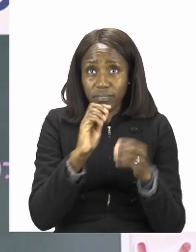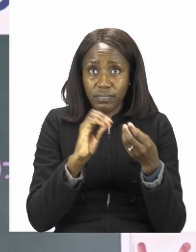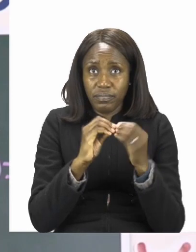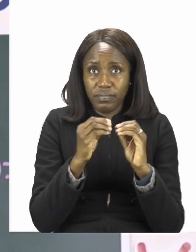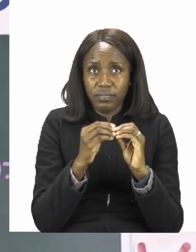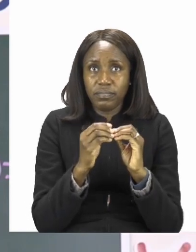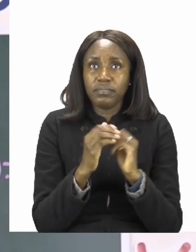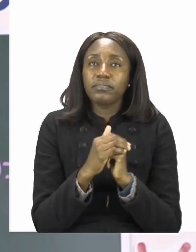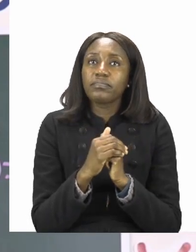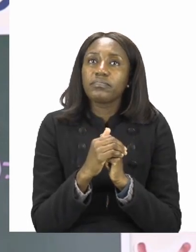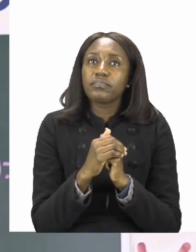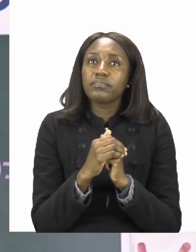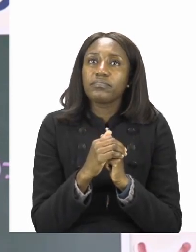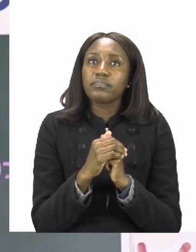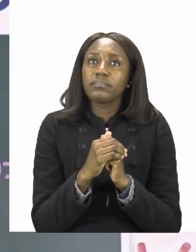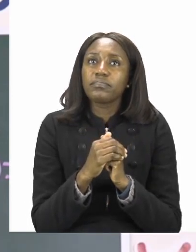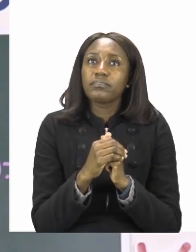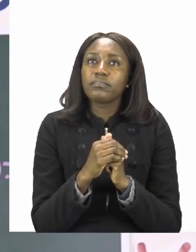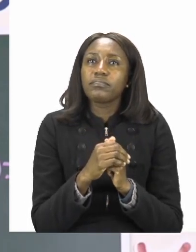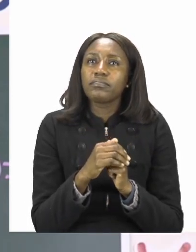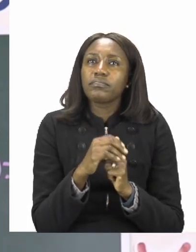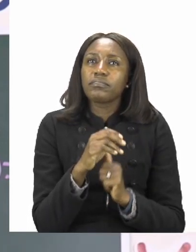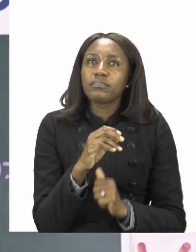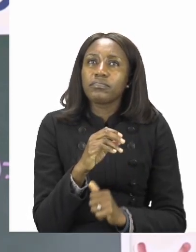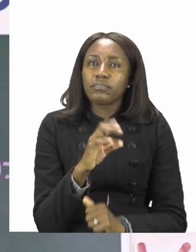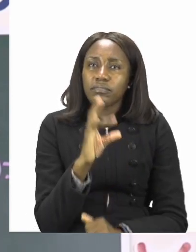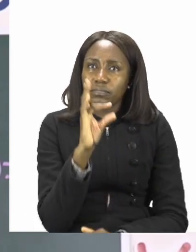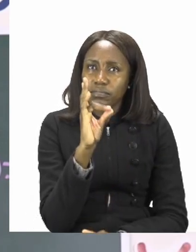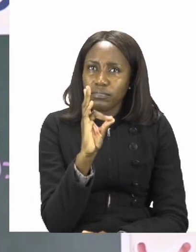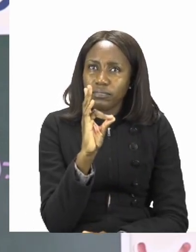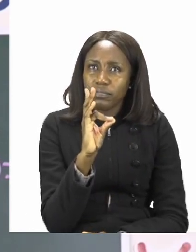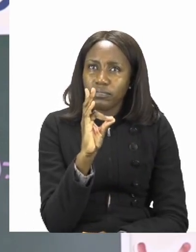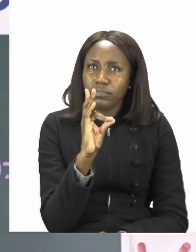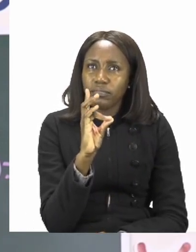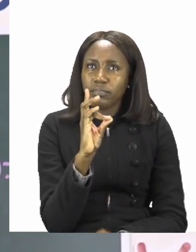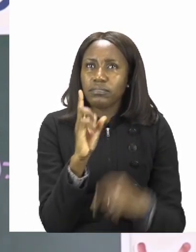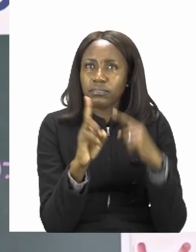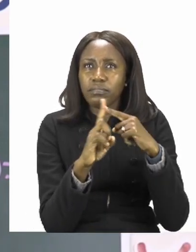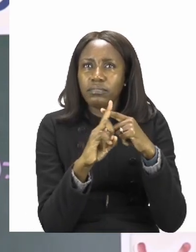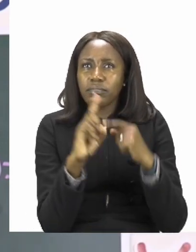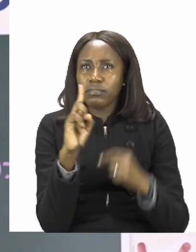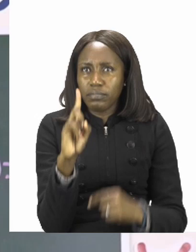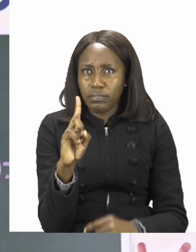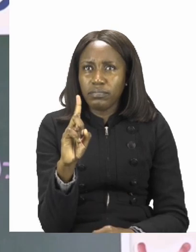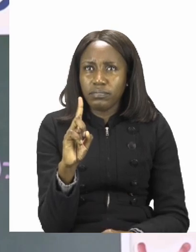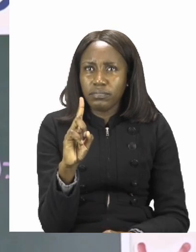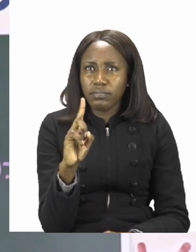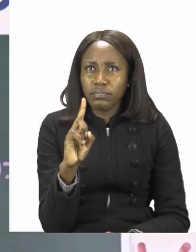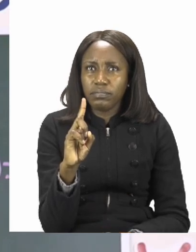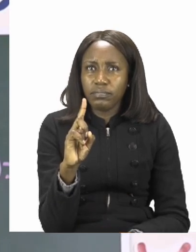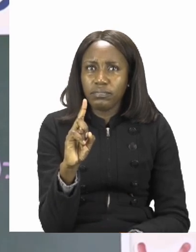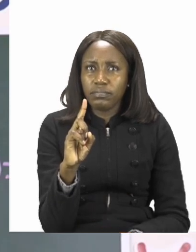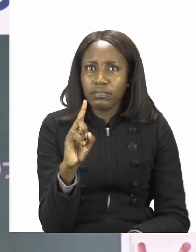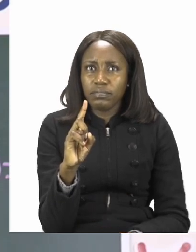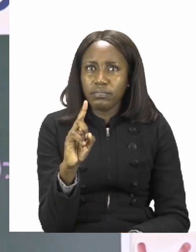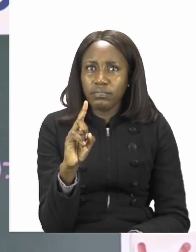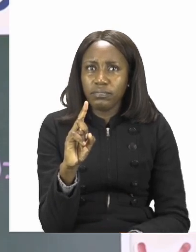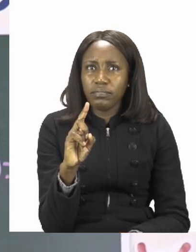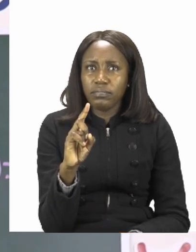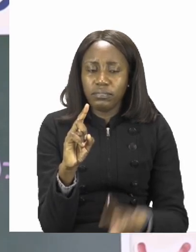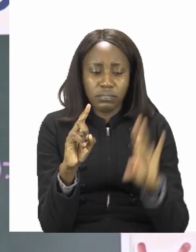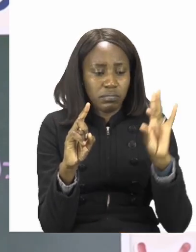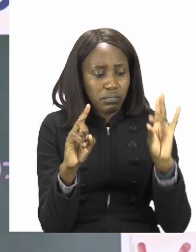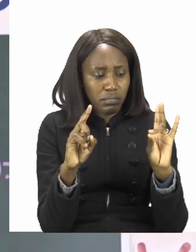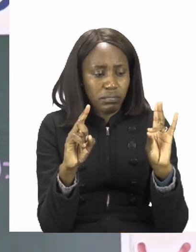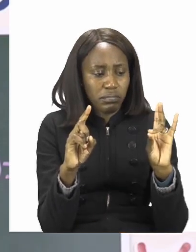change. So let's start by saying 7 plus 1. If we have